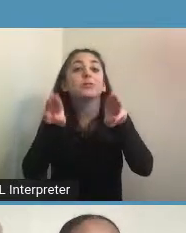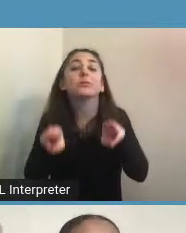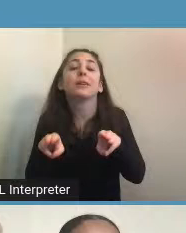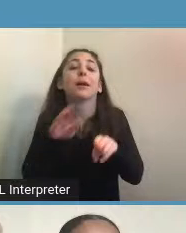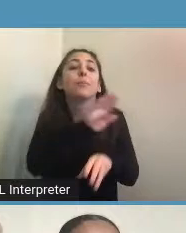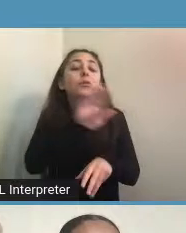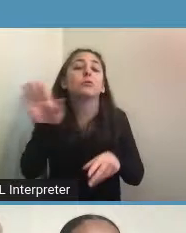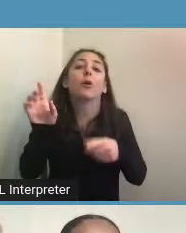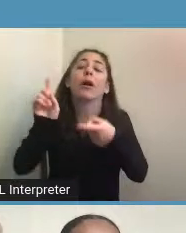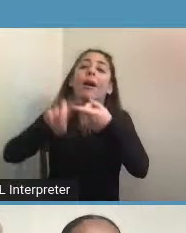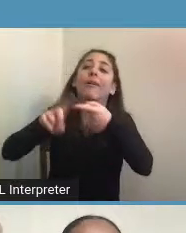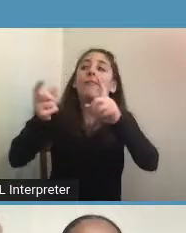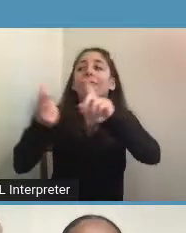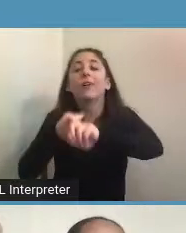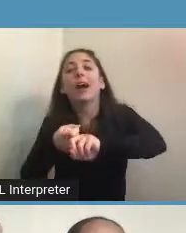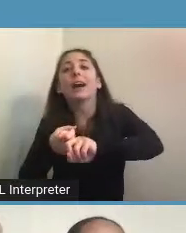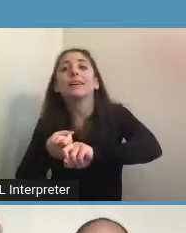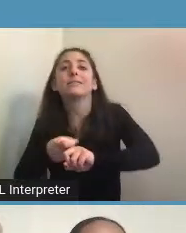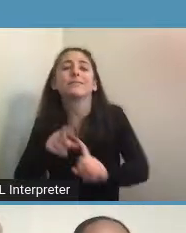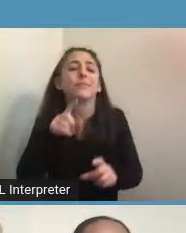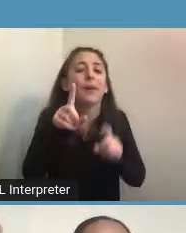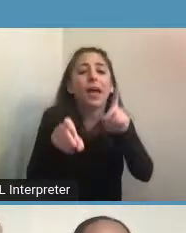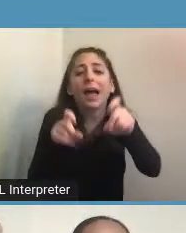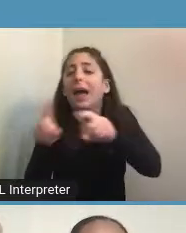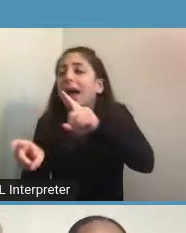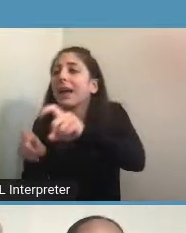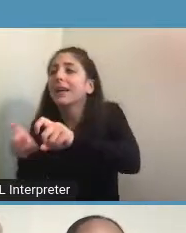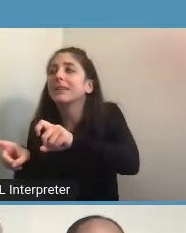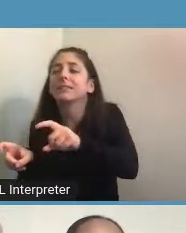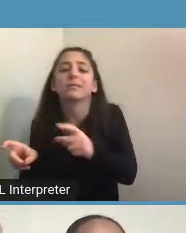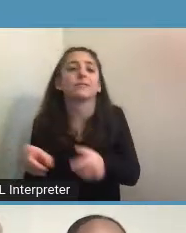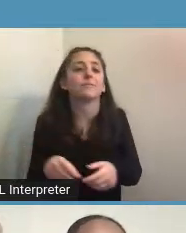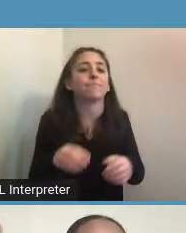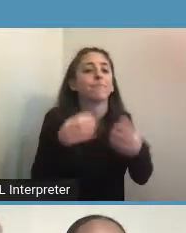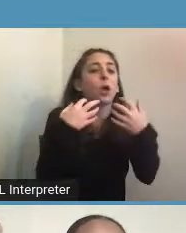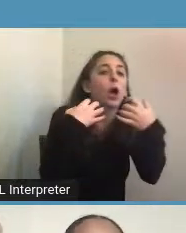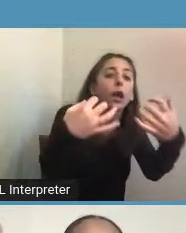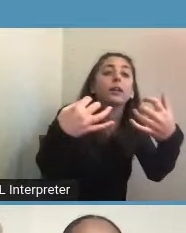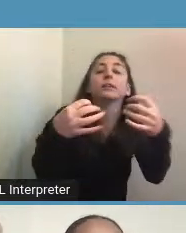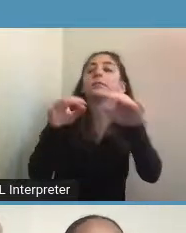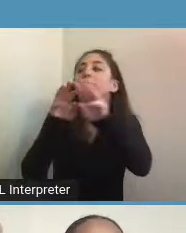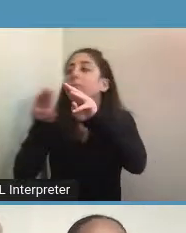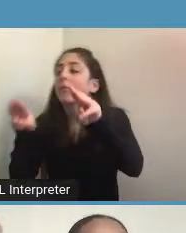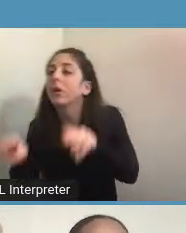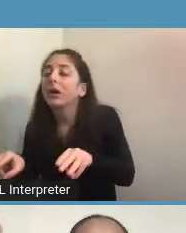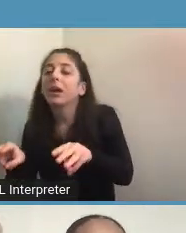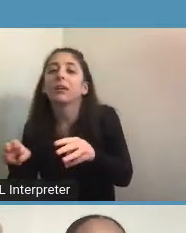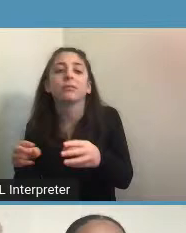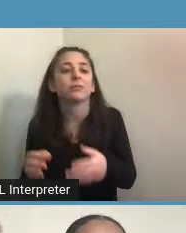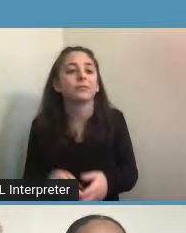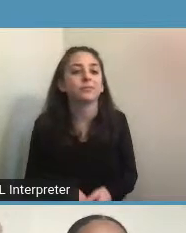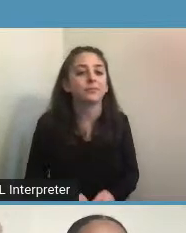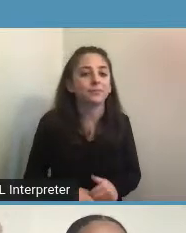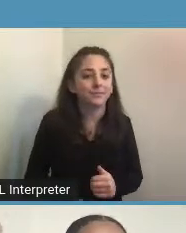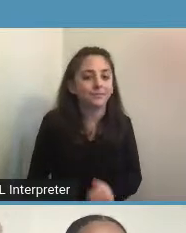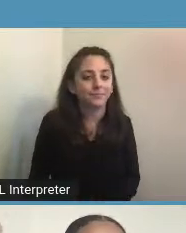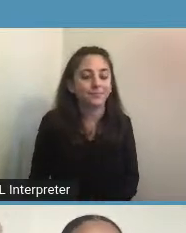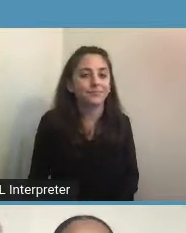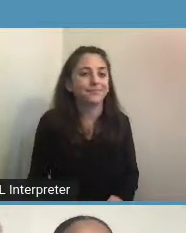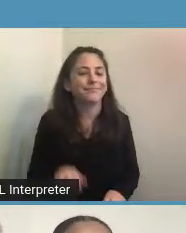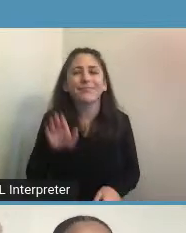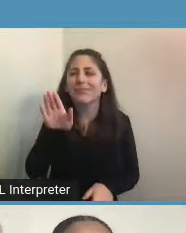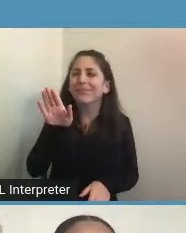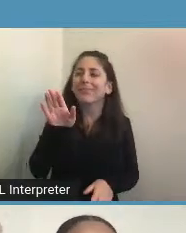your audience to help. It's like free to retweet someone. And so I always just say, hey,